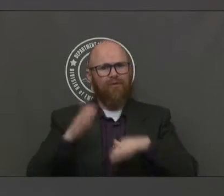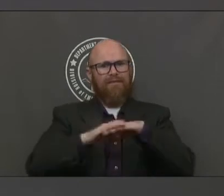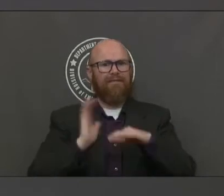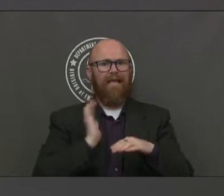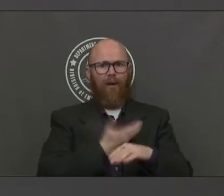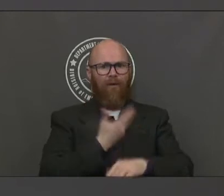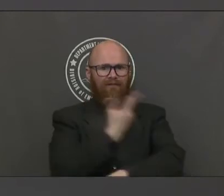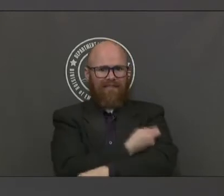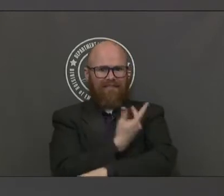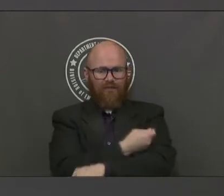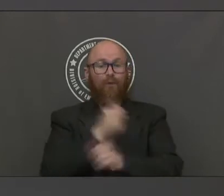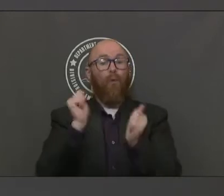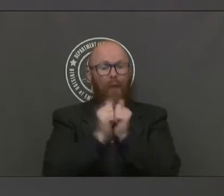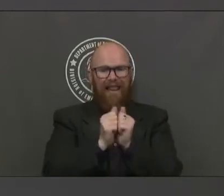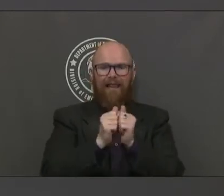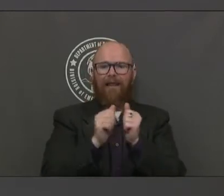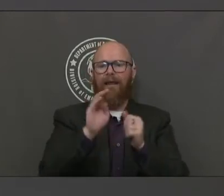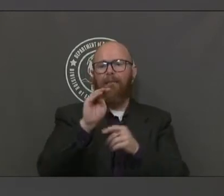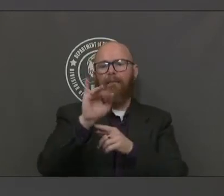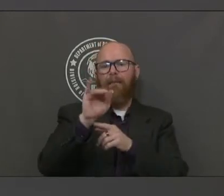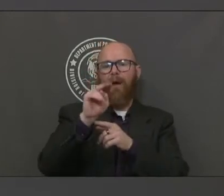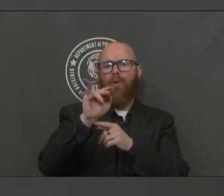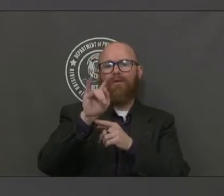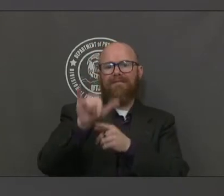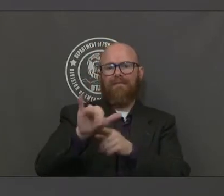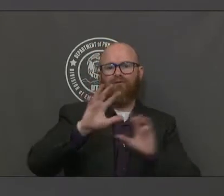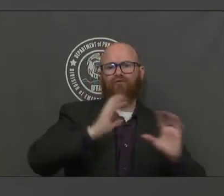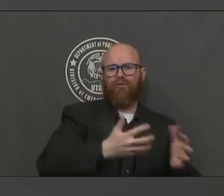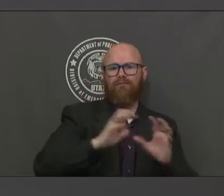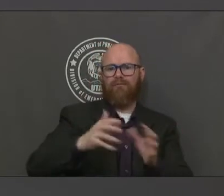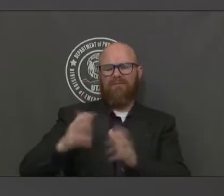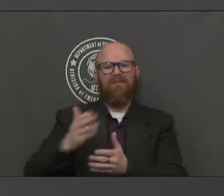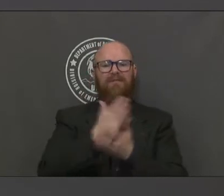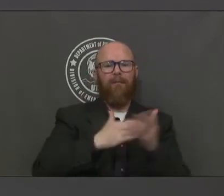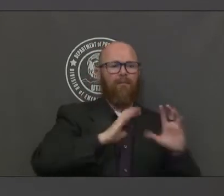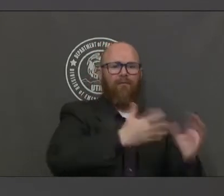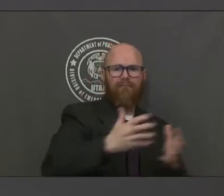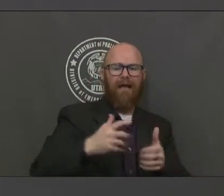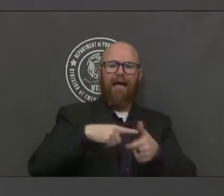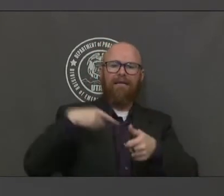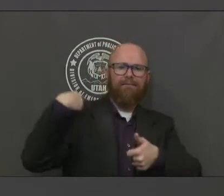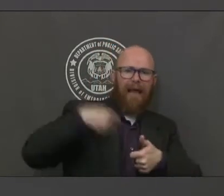those minority groups that are more vulnerable to the vaccine, and